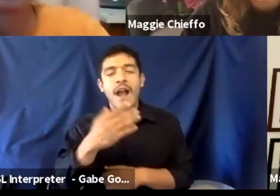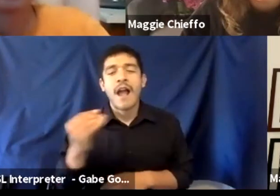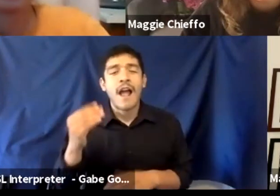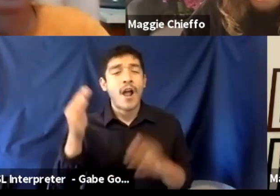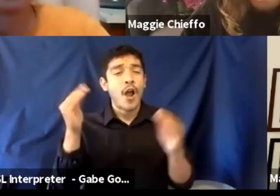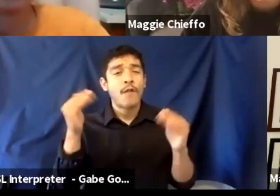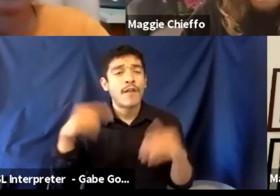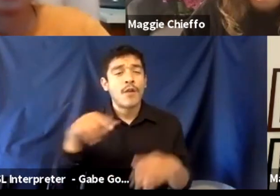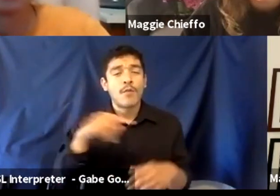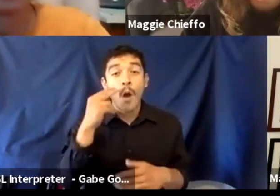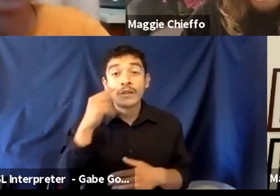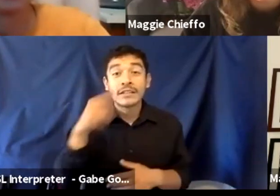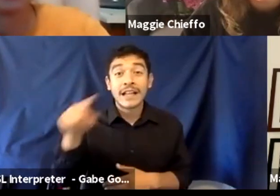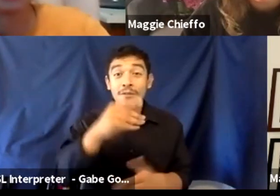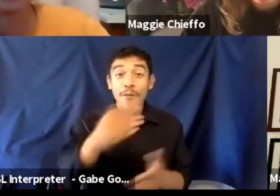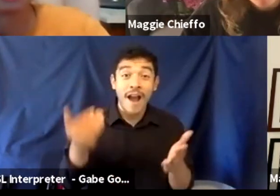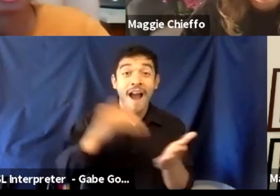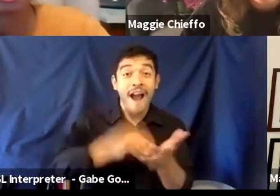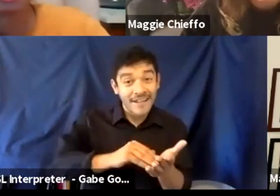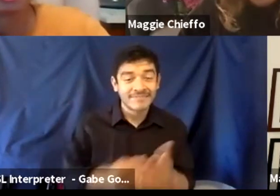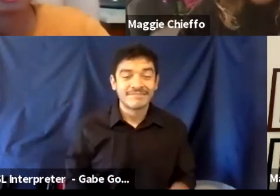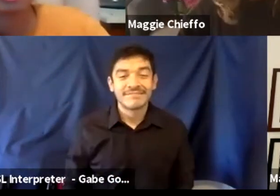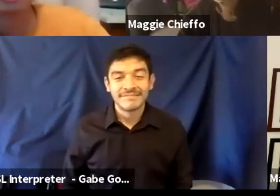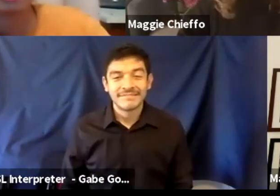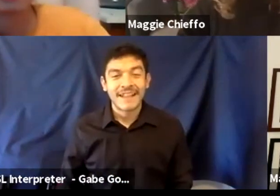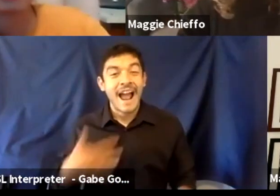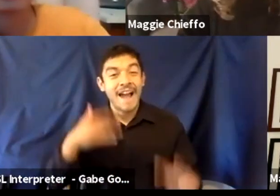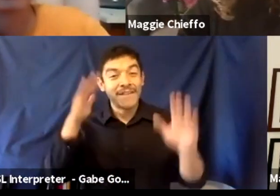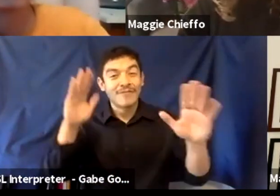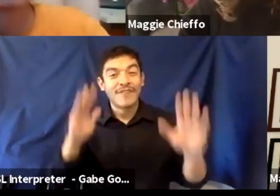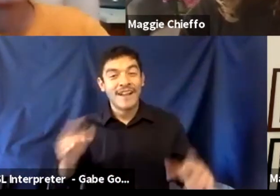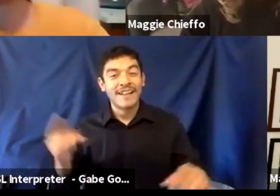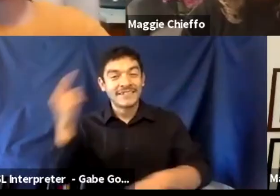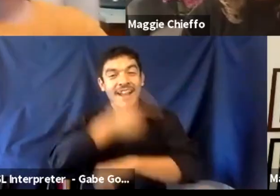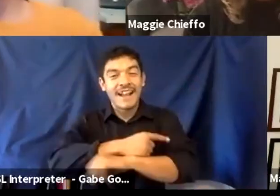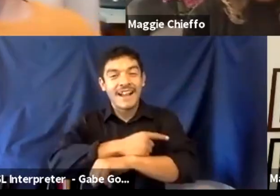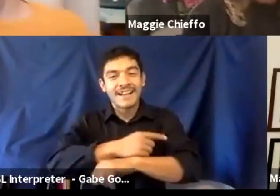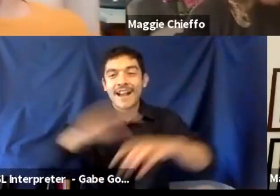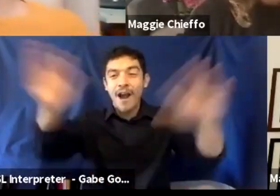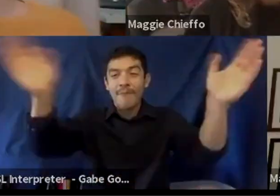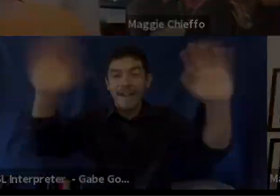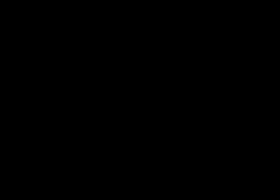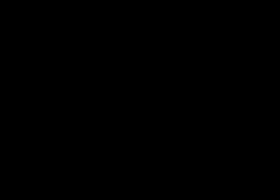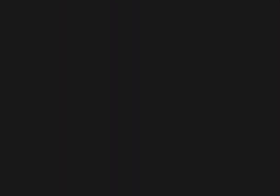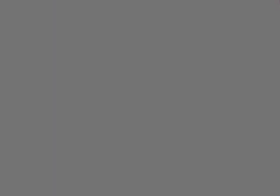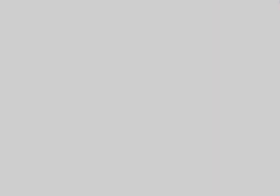hopefully we will see you again. Have a great day. Bye.